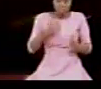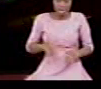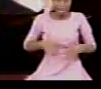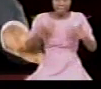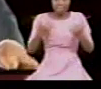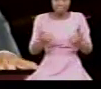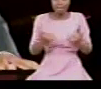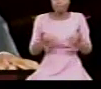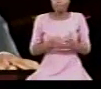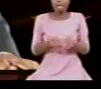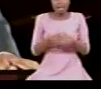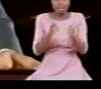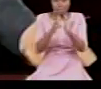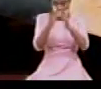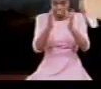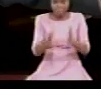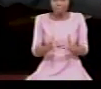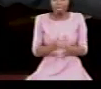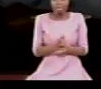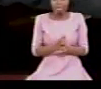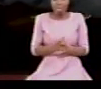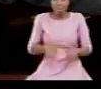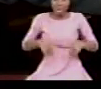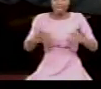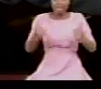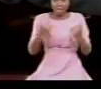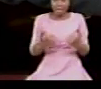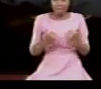as Christians. Living now.